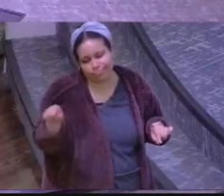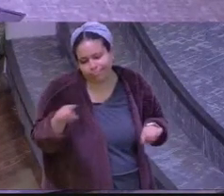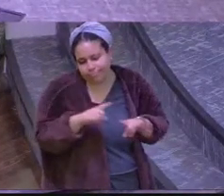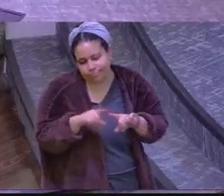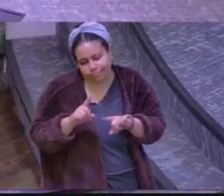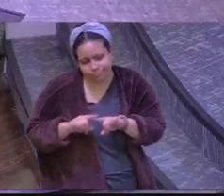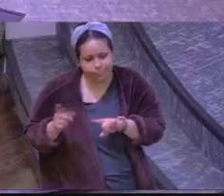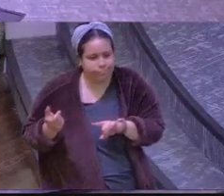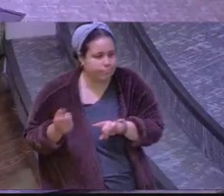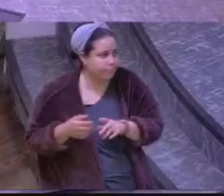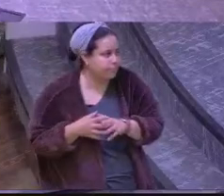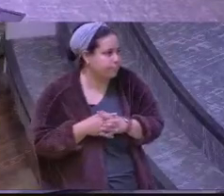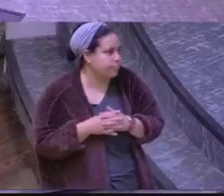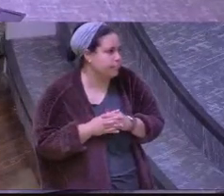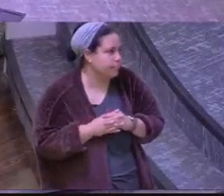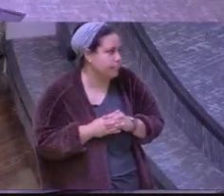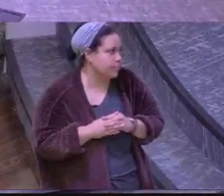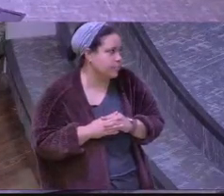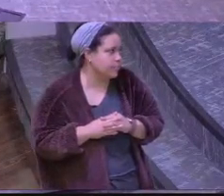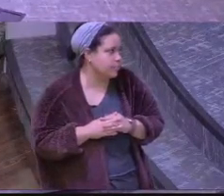yep.